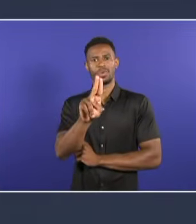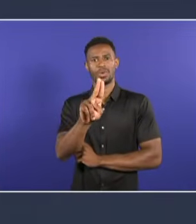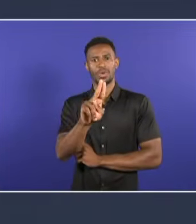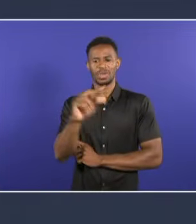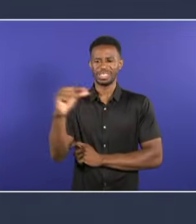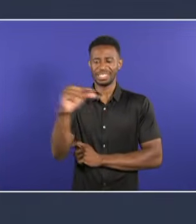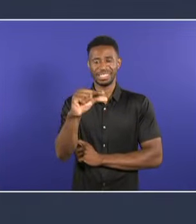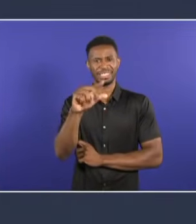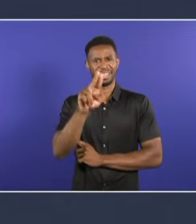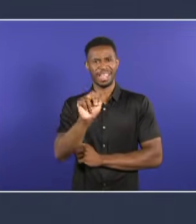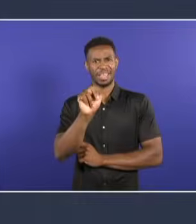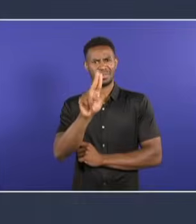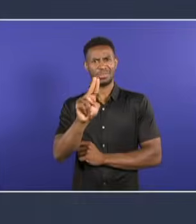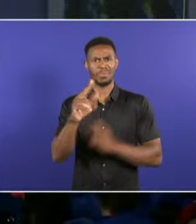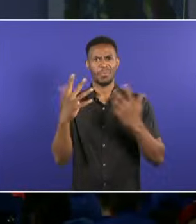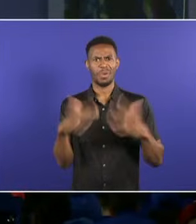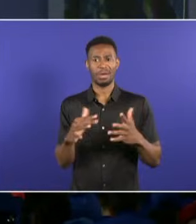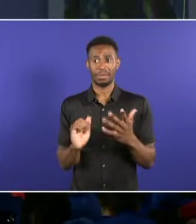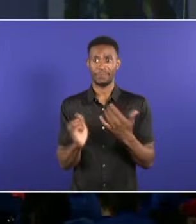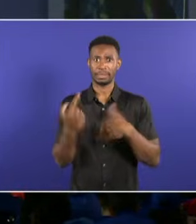for the first time.